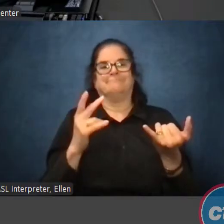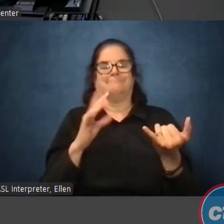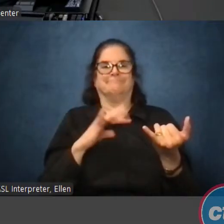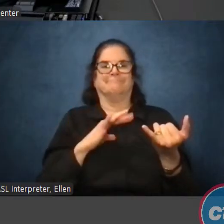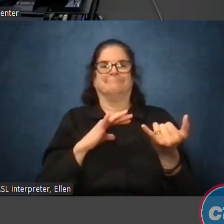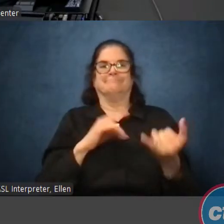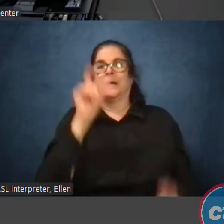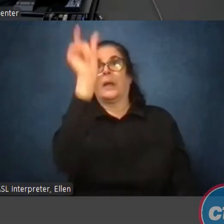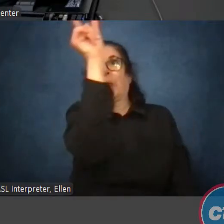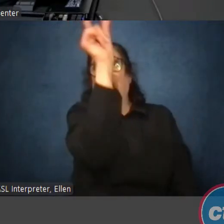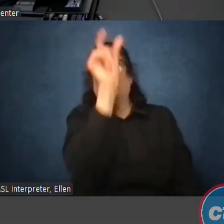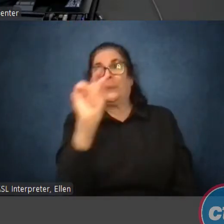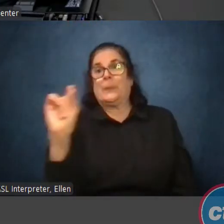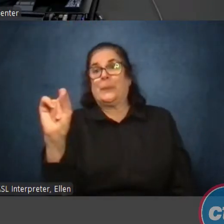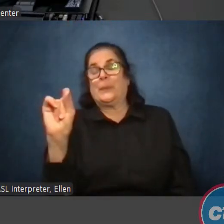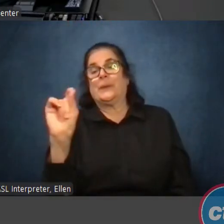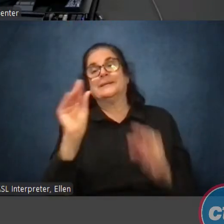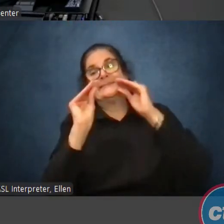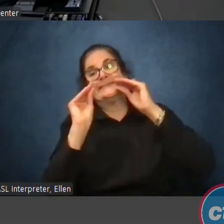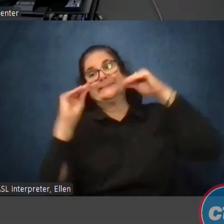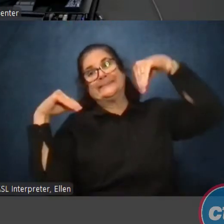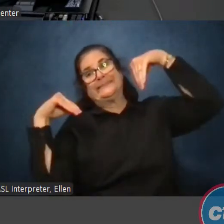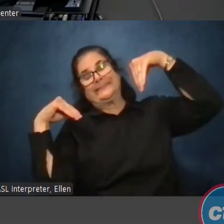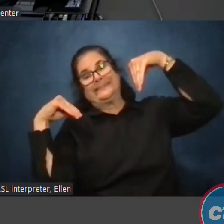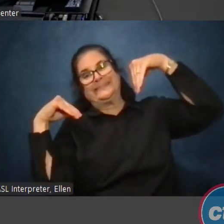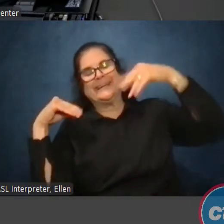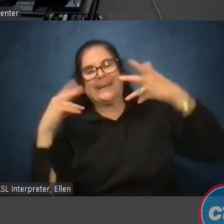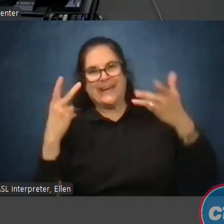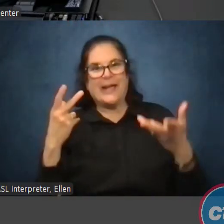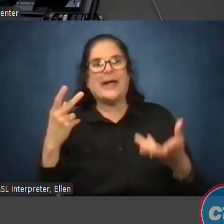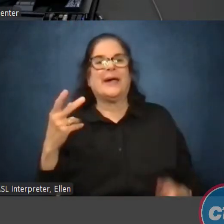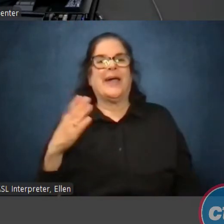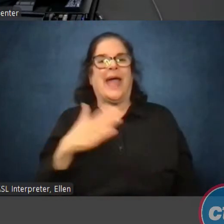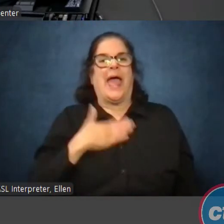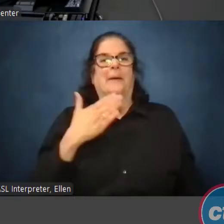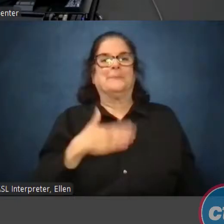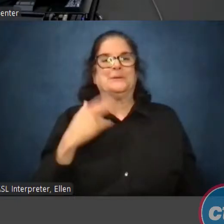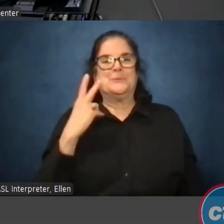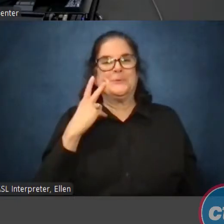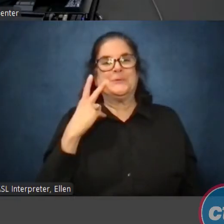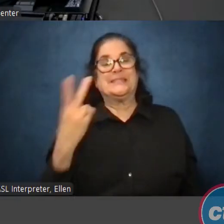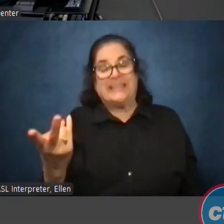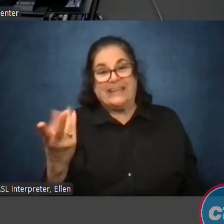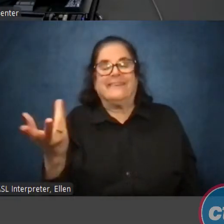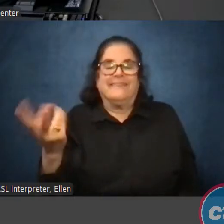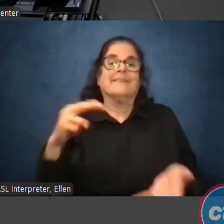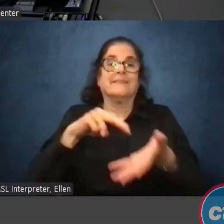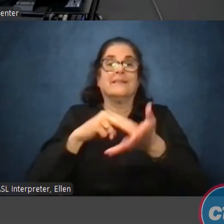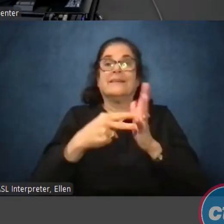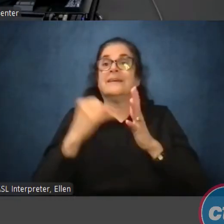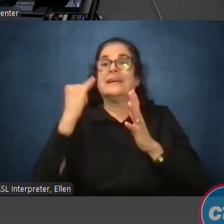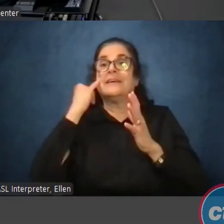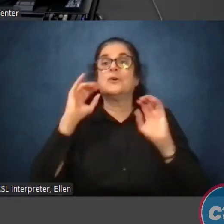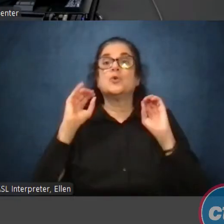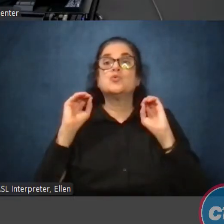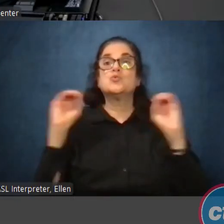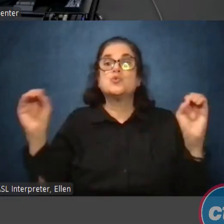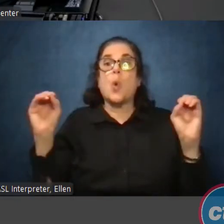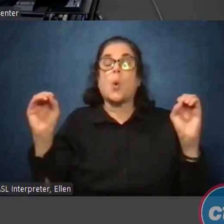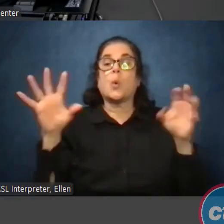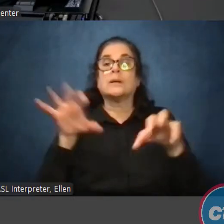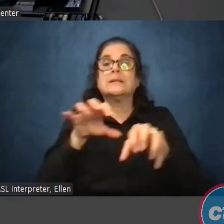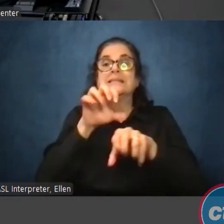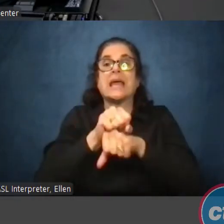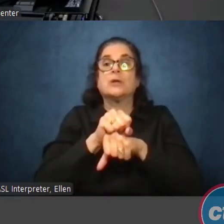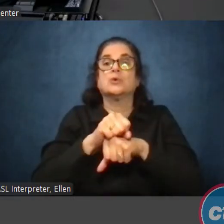of a half moon with a smile on it. It makes me very happy to see. The idea is that if there is no scheduled service at the stop,